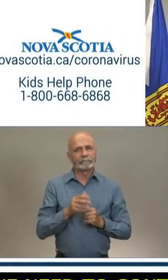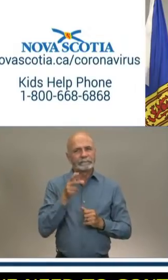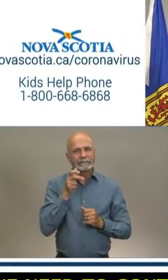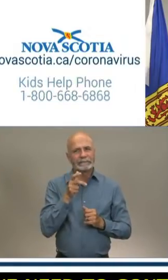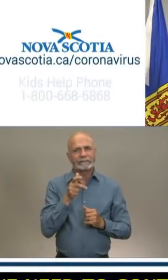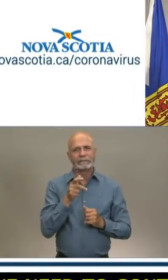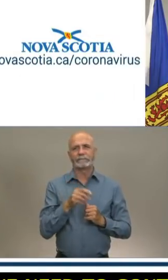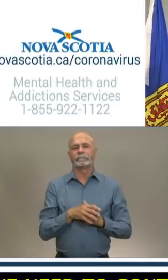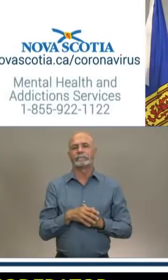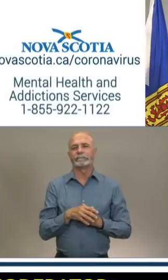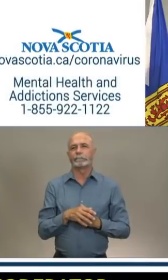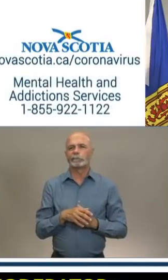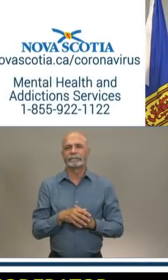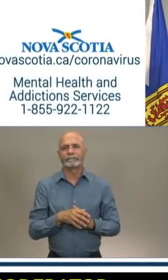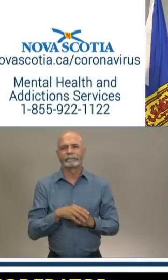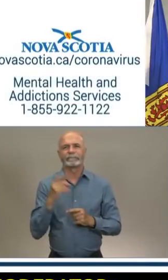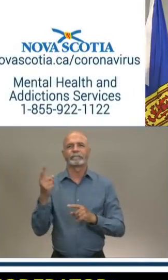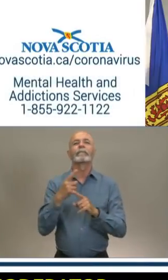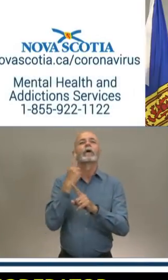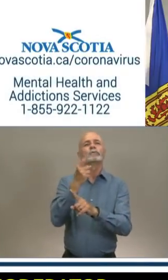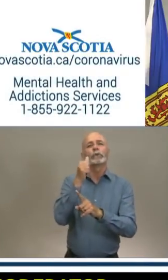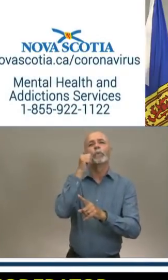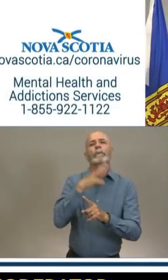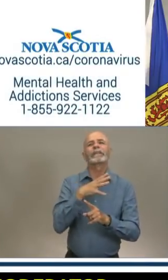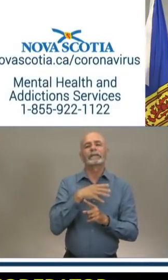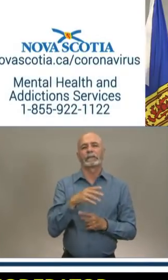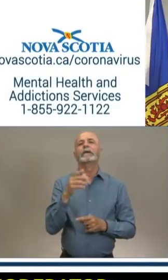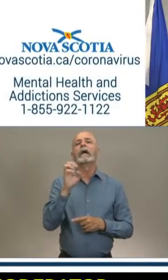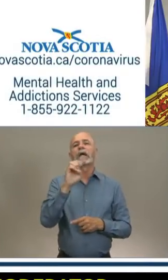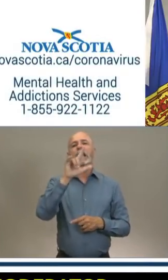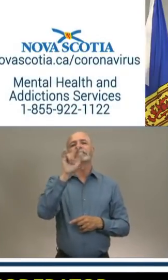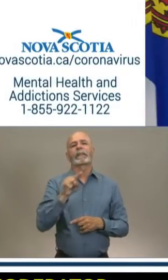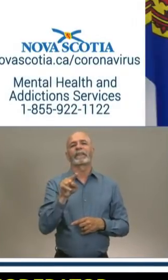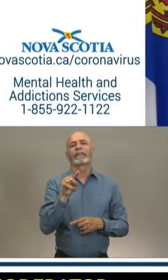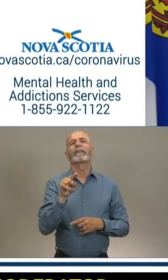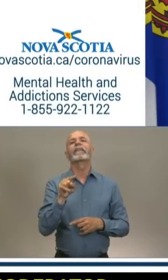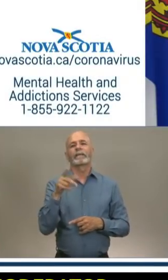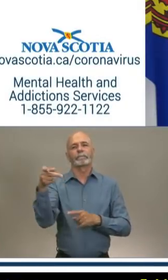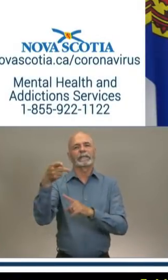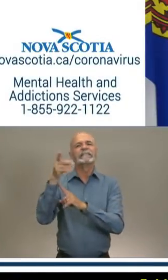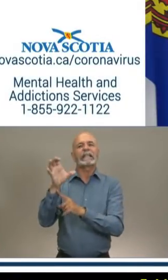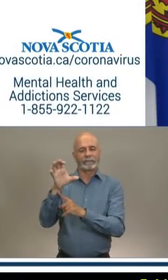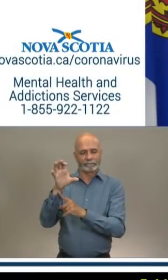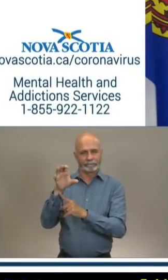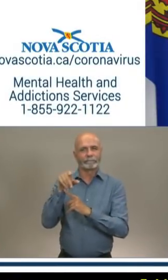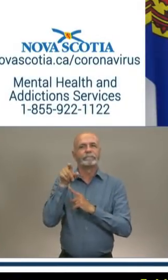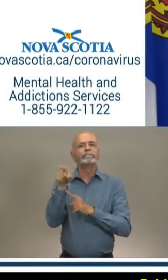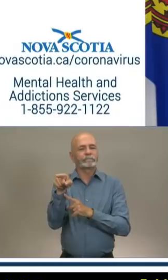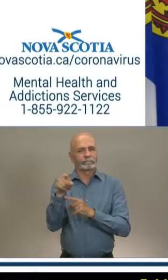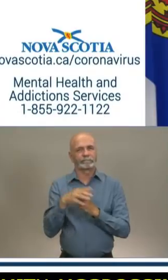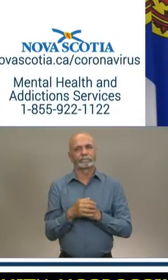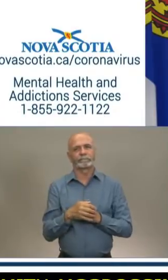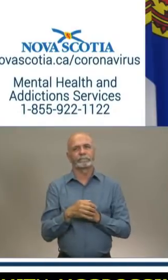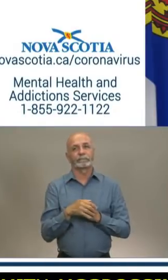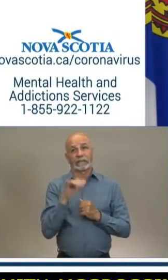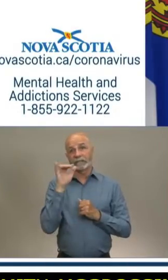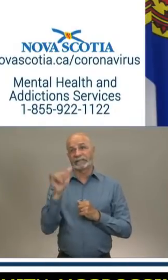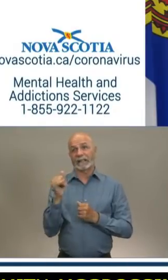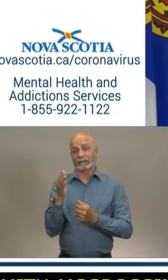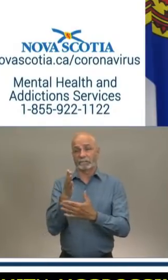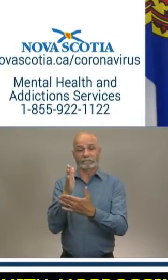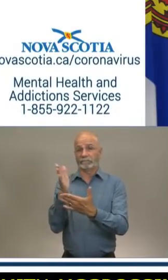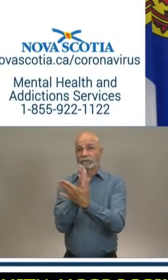So I'd like to get your thoughts on that, Mr. Premier. That's an issue between Mr. Houston and that member